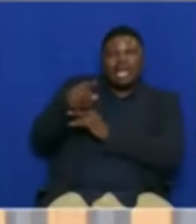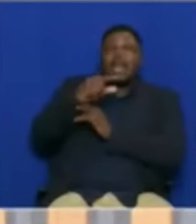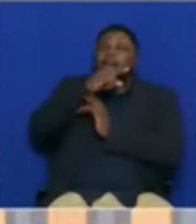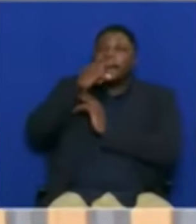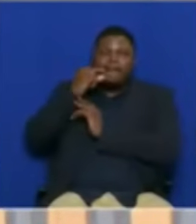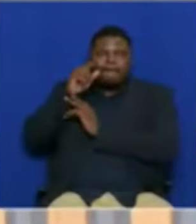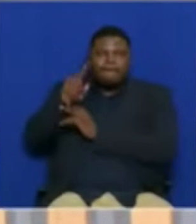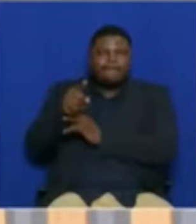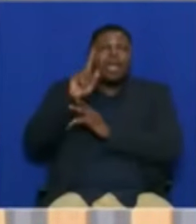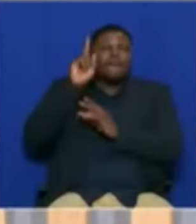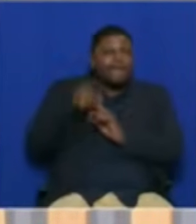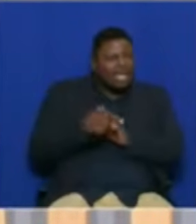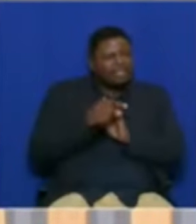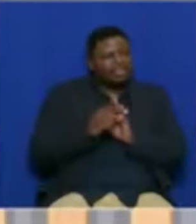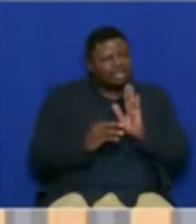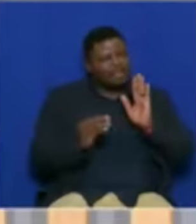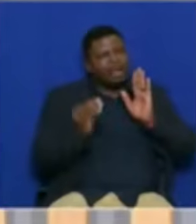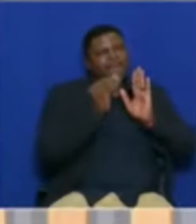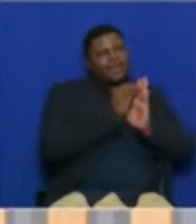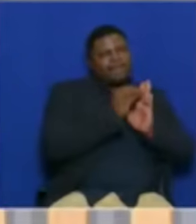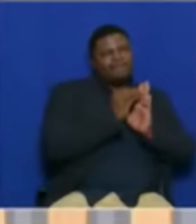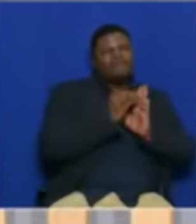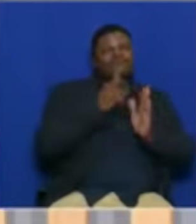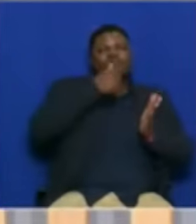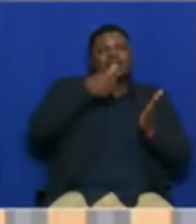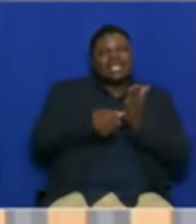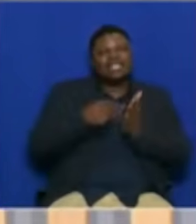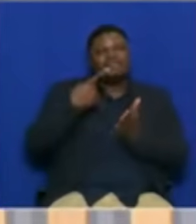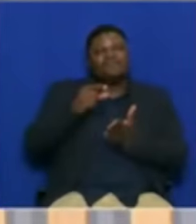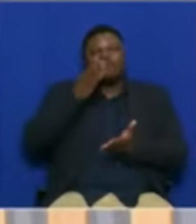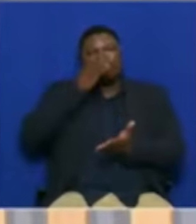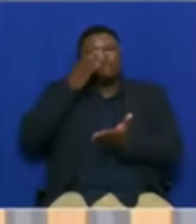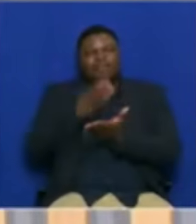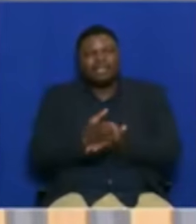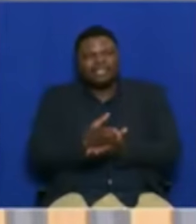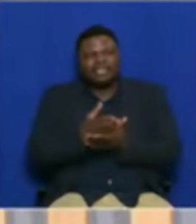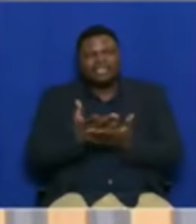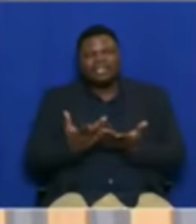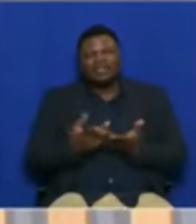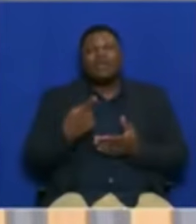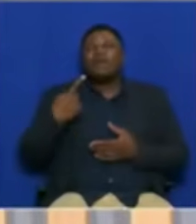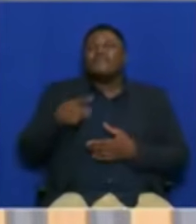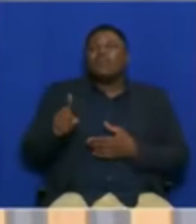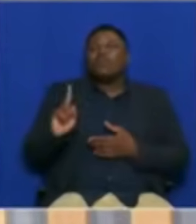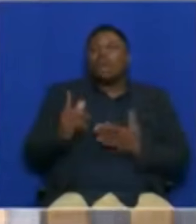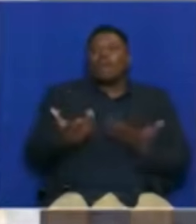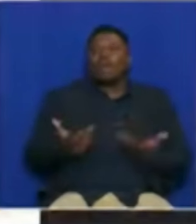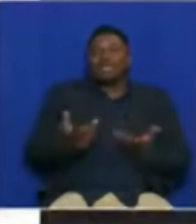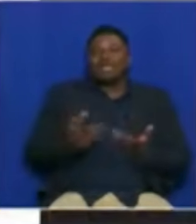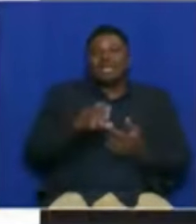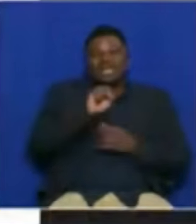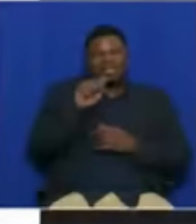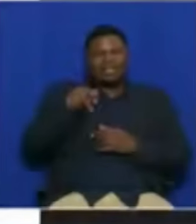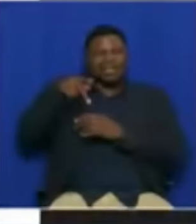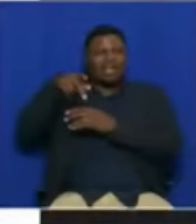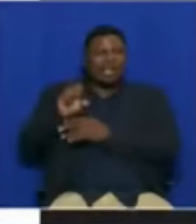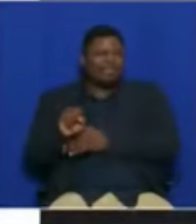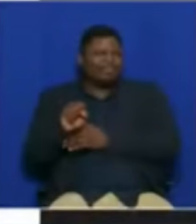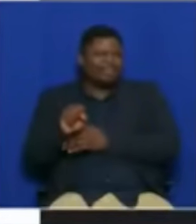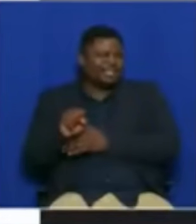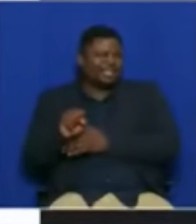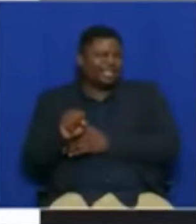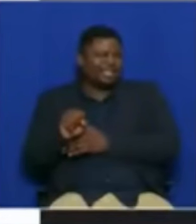of confirmation? That's according to what? Of SAPS, not SAPS. what? It's SAPS.